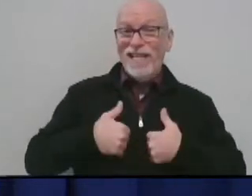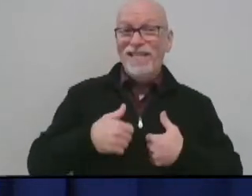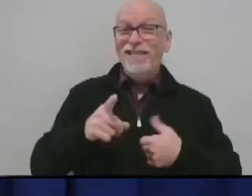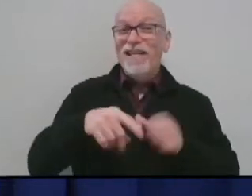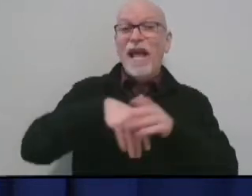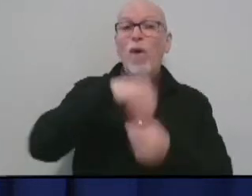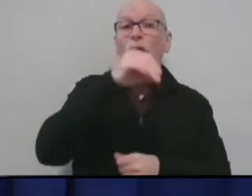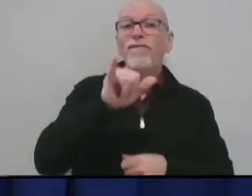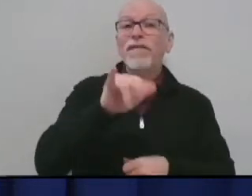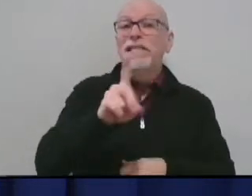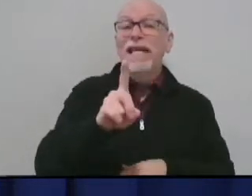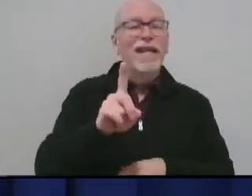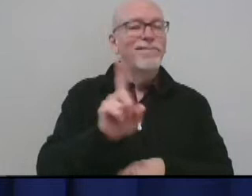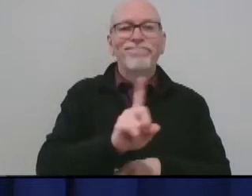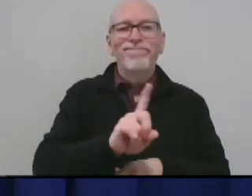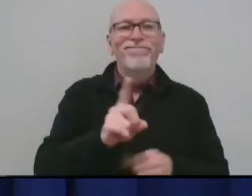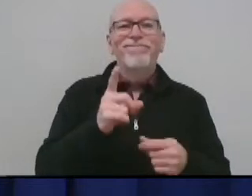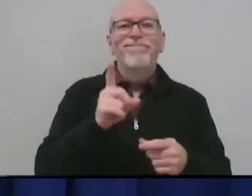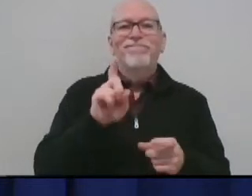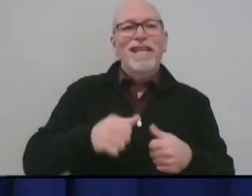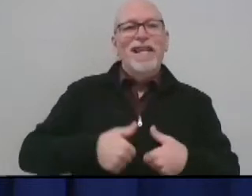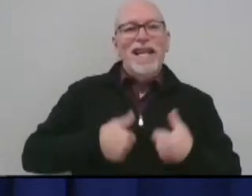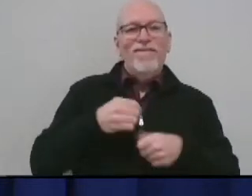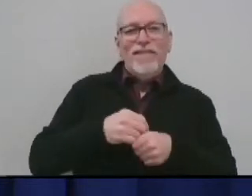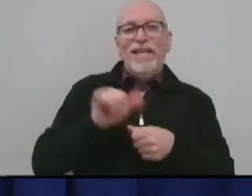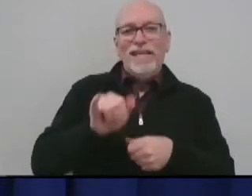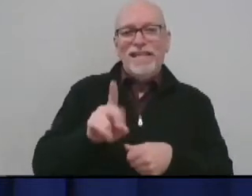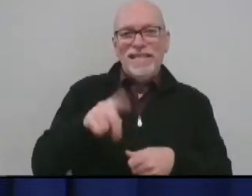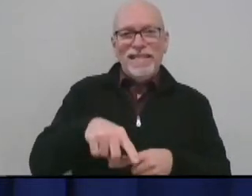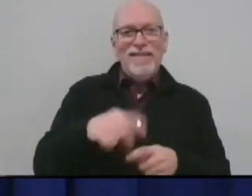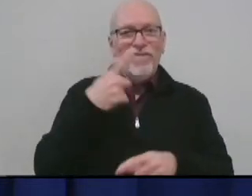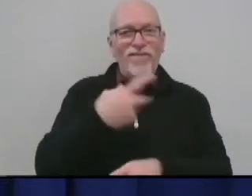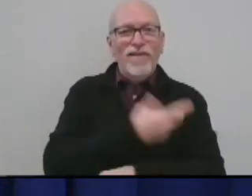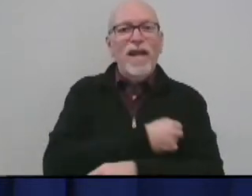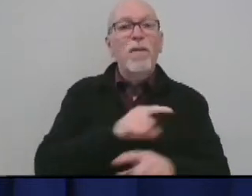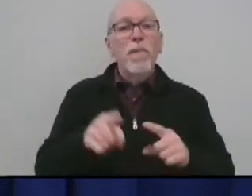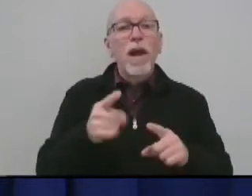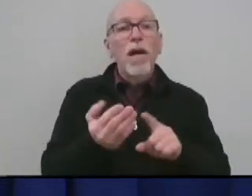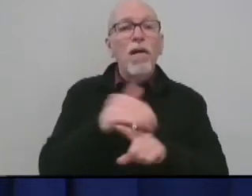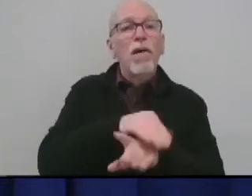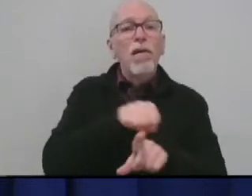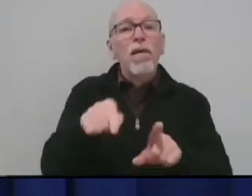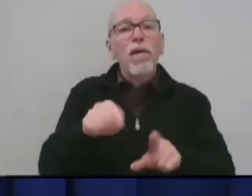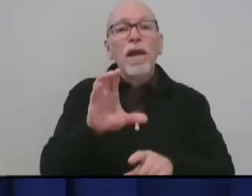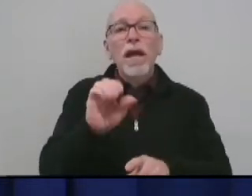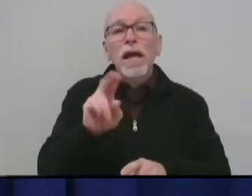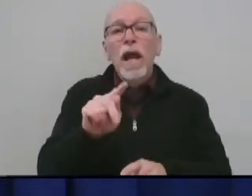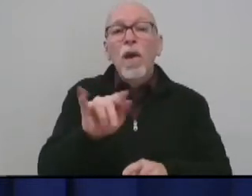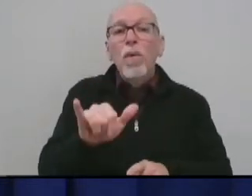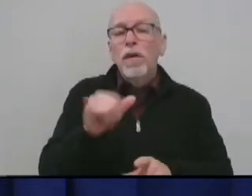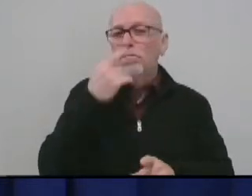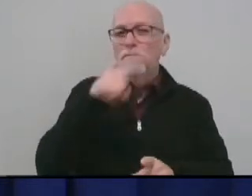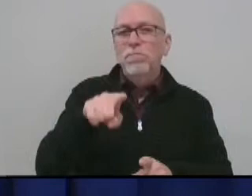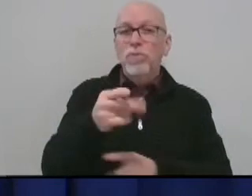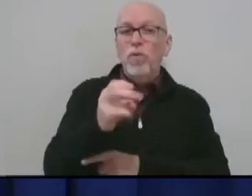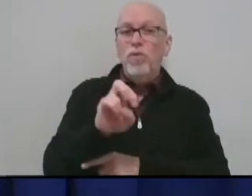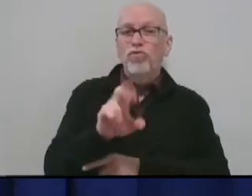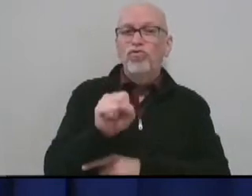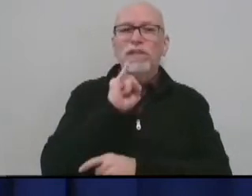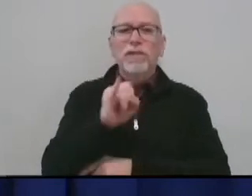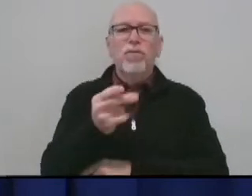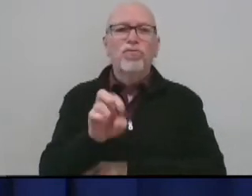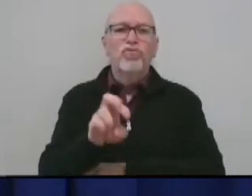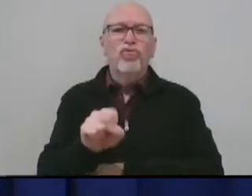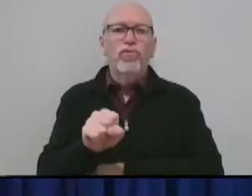in Indiana with your family potentially to get the vaccine, we believe that wherever you go, if you're a Hoosier, you should be able to get the